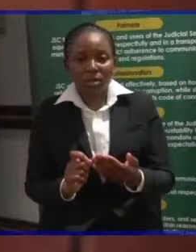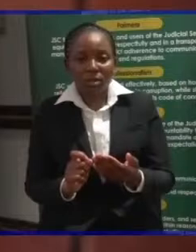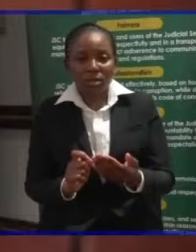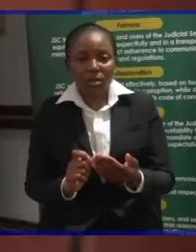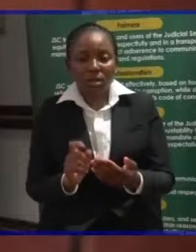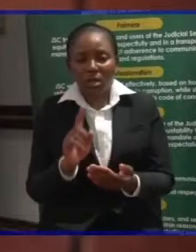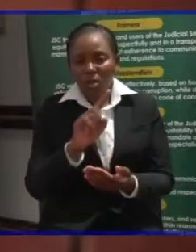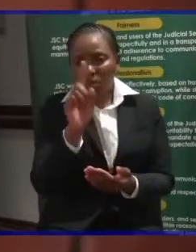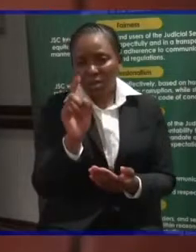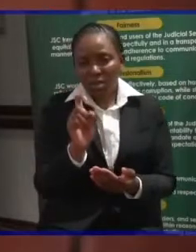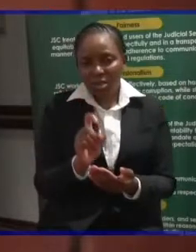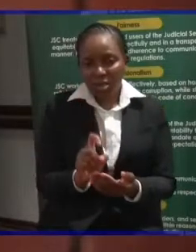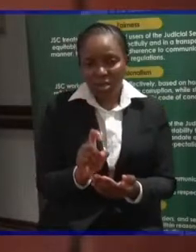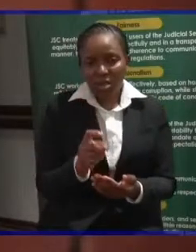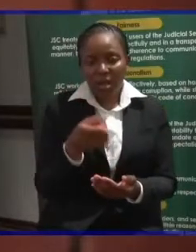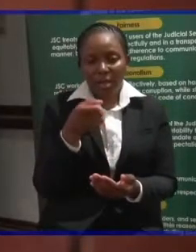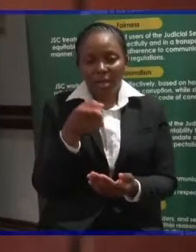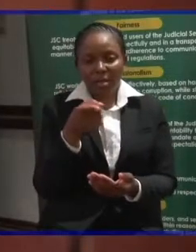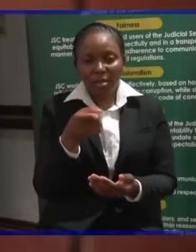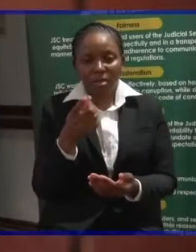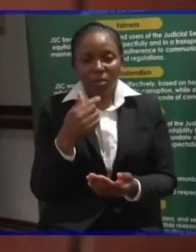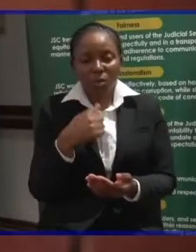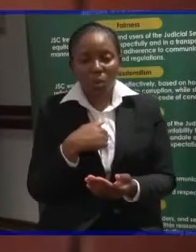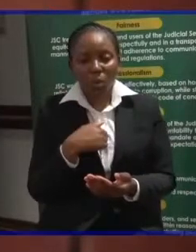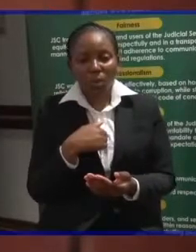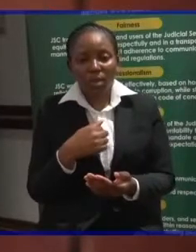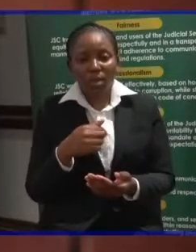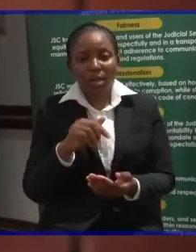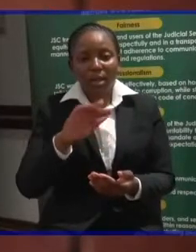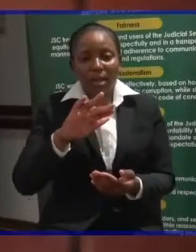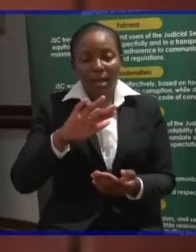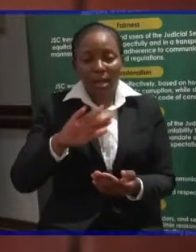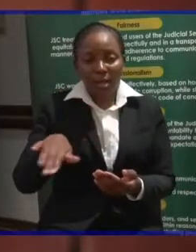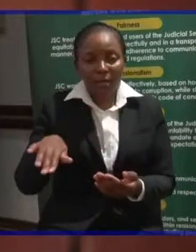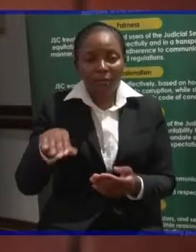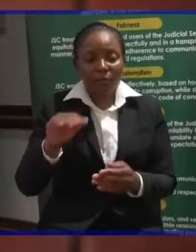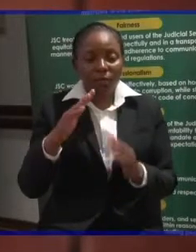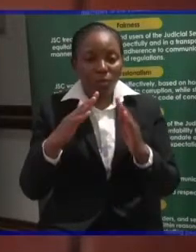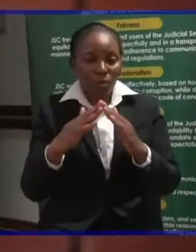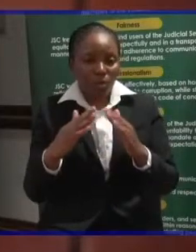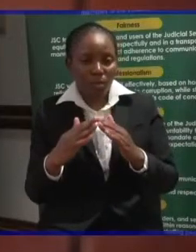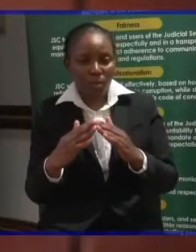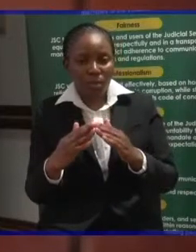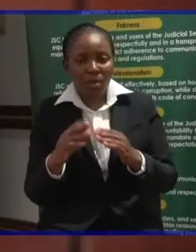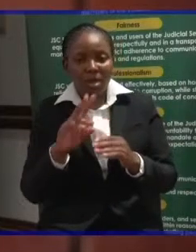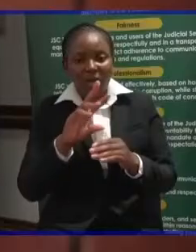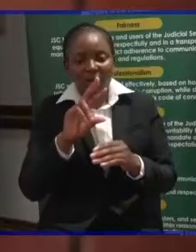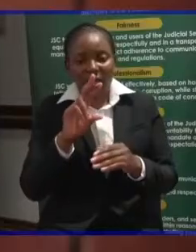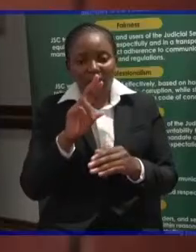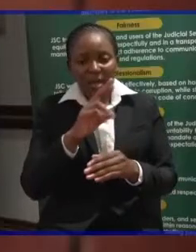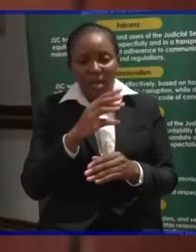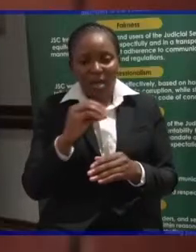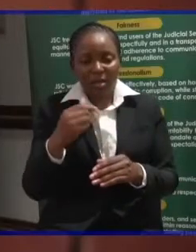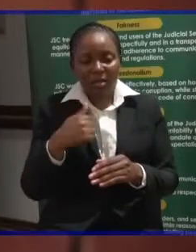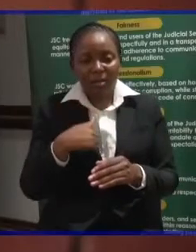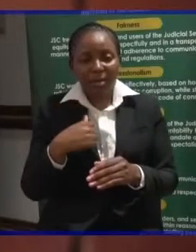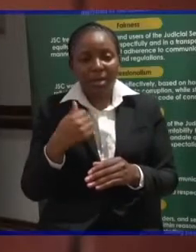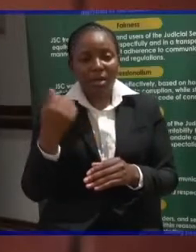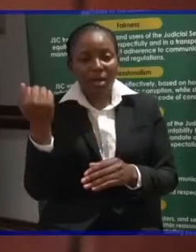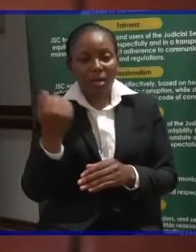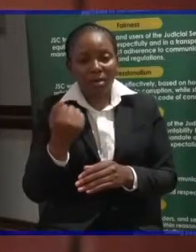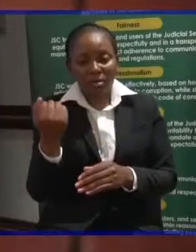query on that. I was on leave in January. I was on leave. Then I responded,